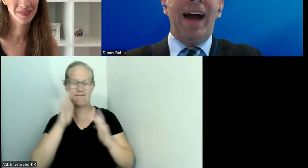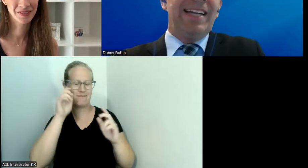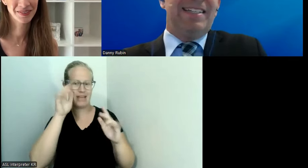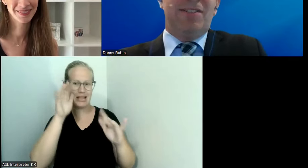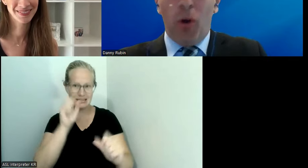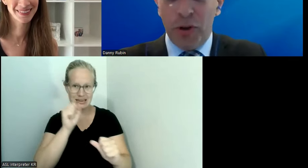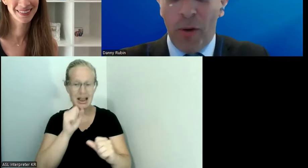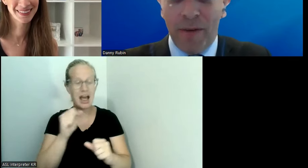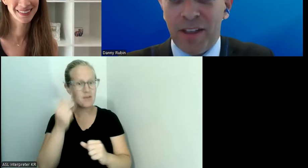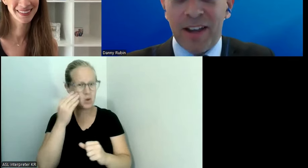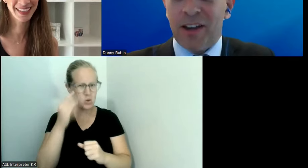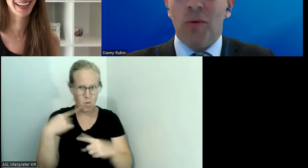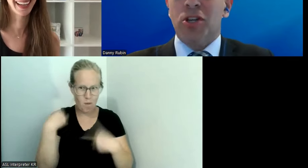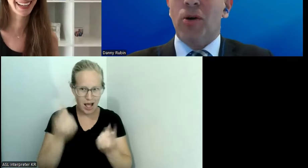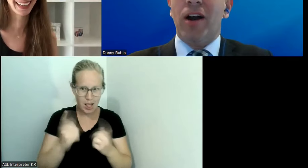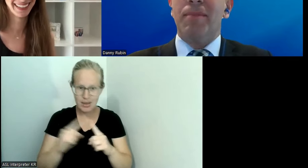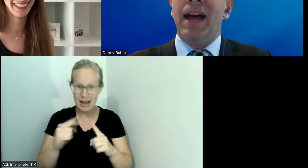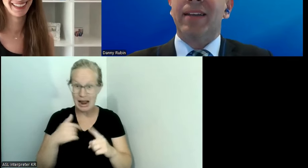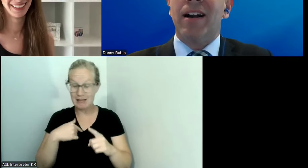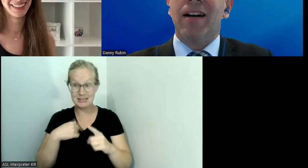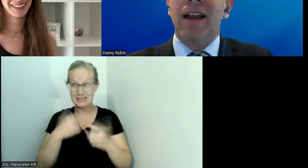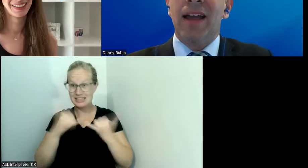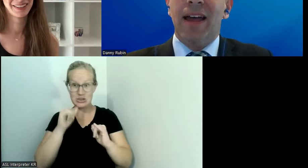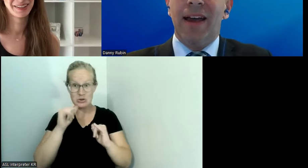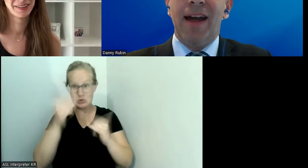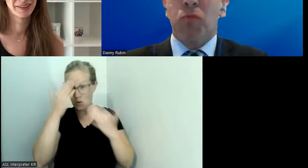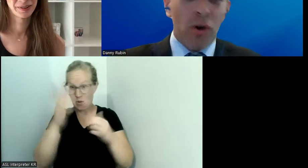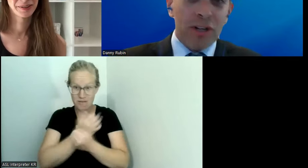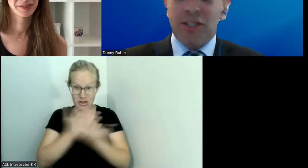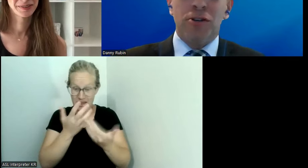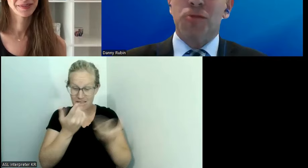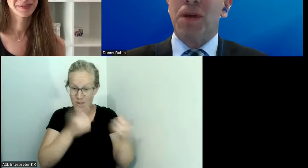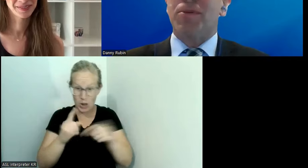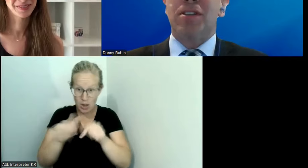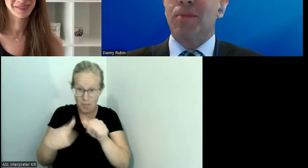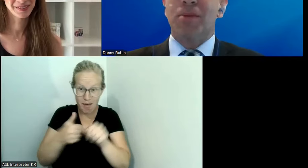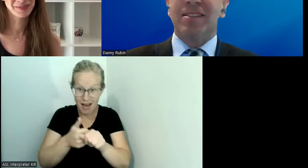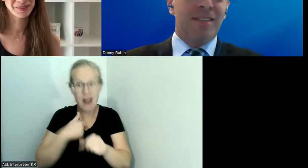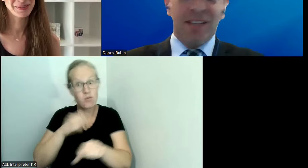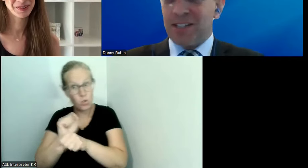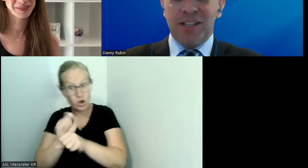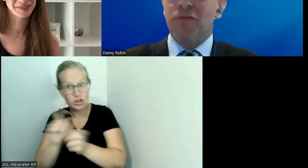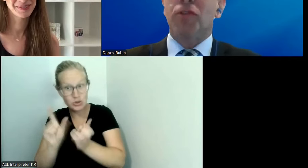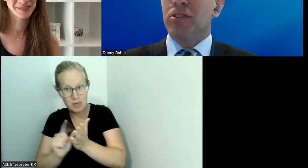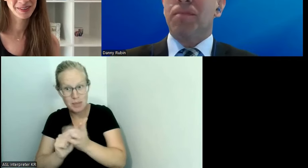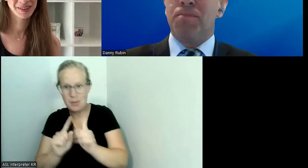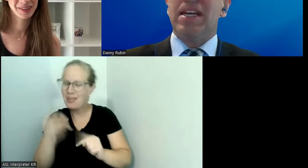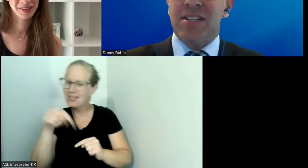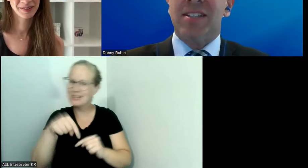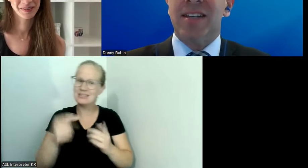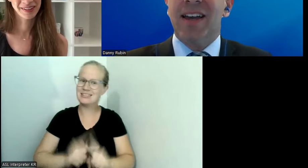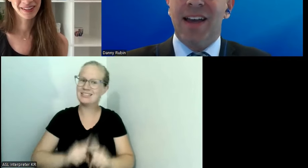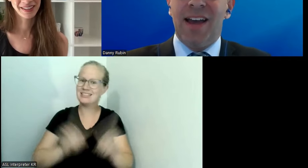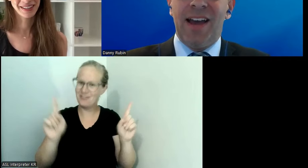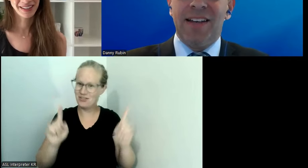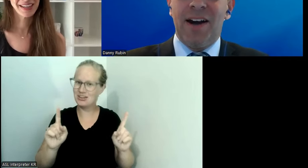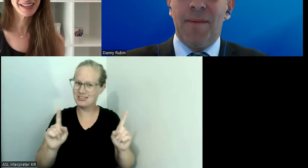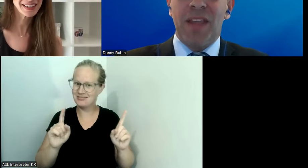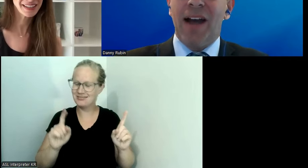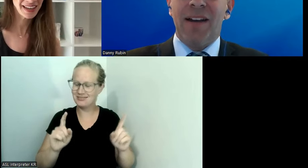known you a while, but I don't know everything, you know, what's going on back there and I've worked in newspapers and things, but it, this is a different beast.